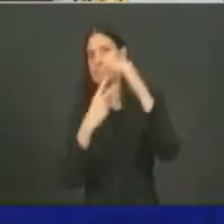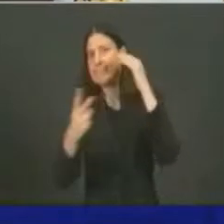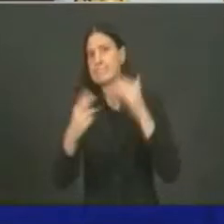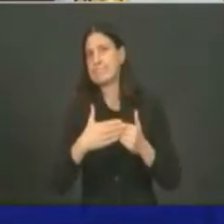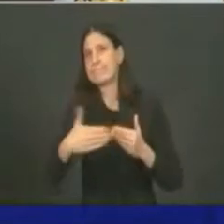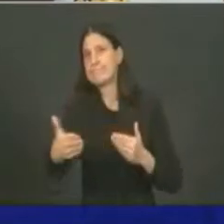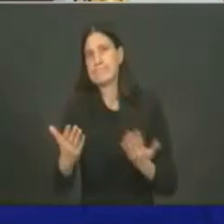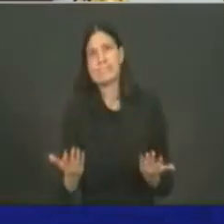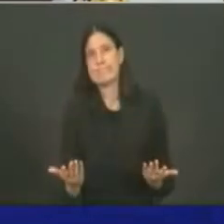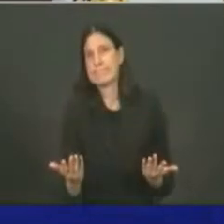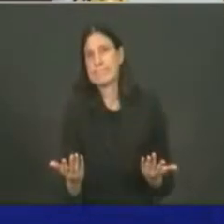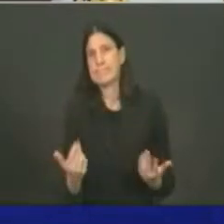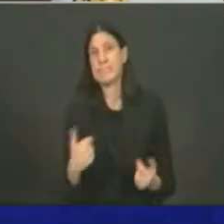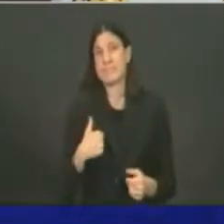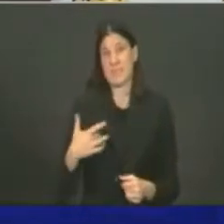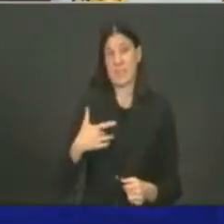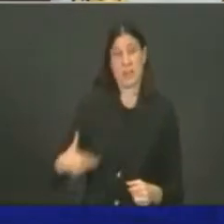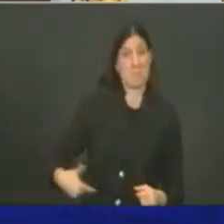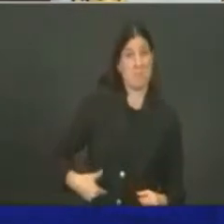that by,